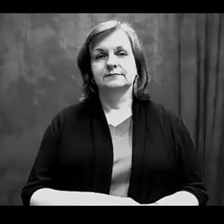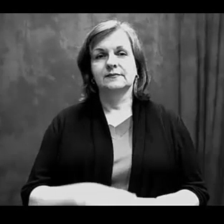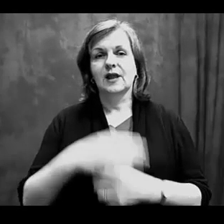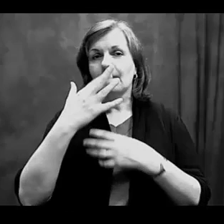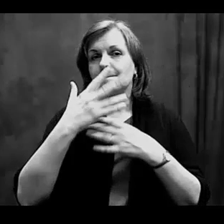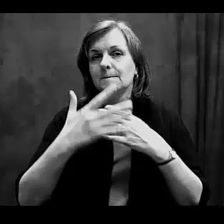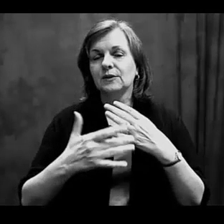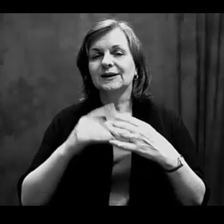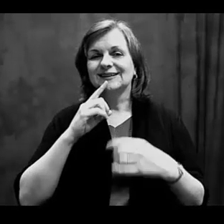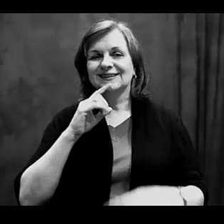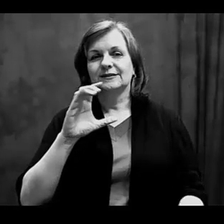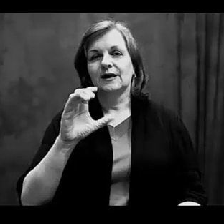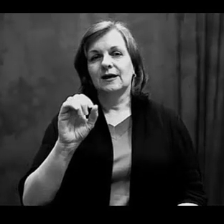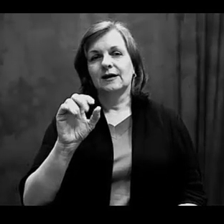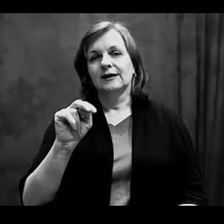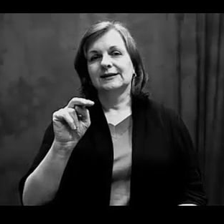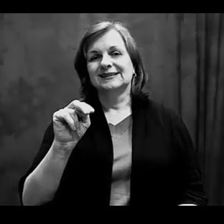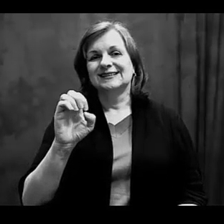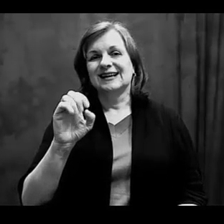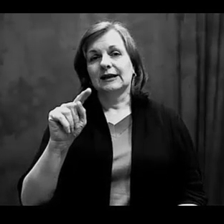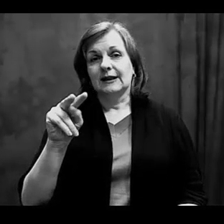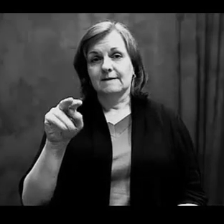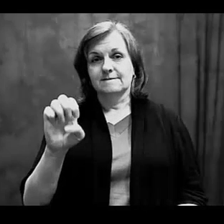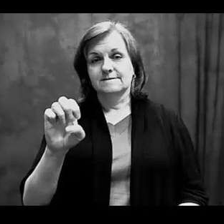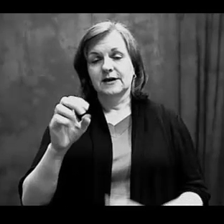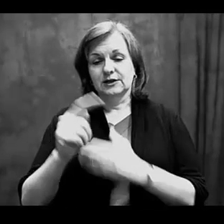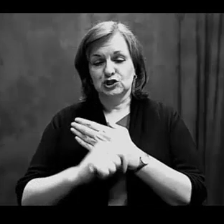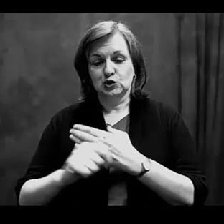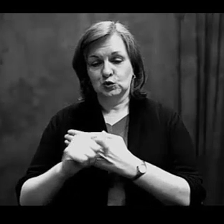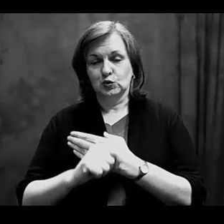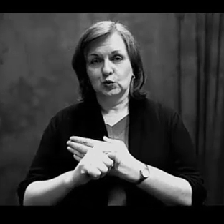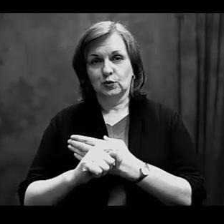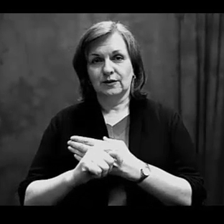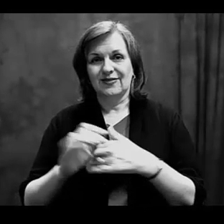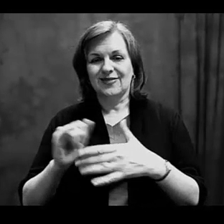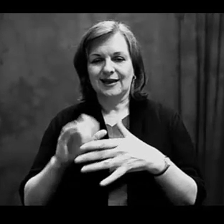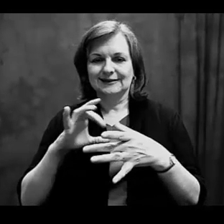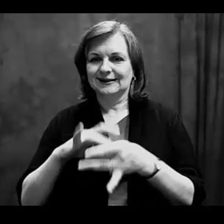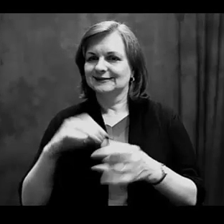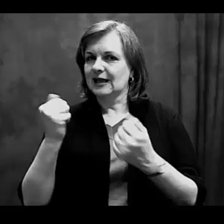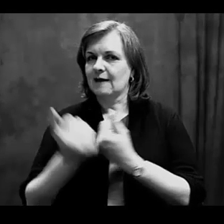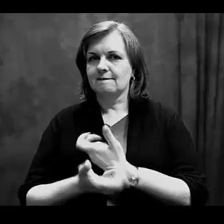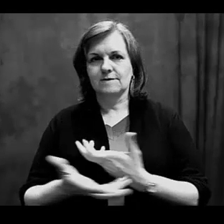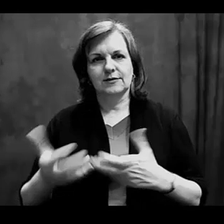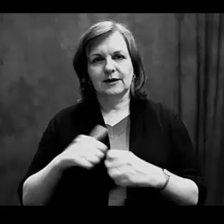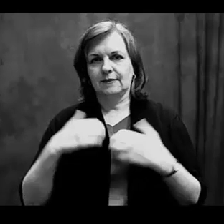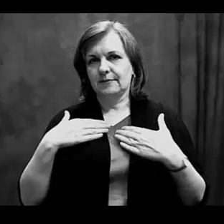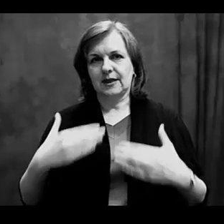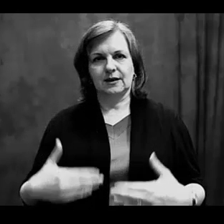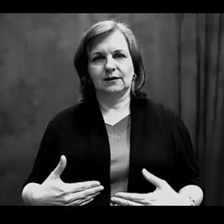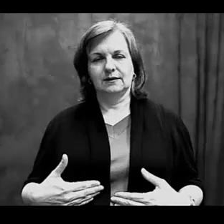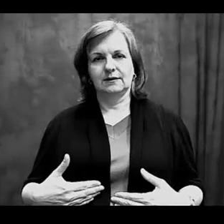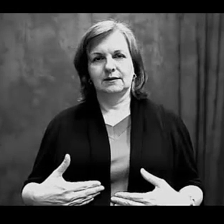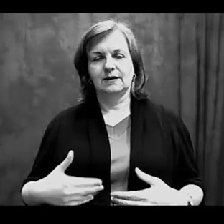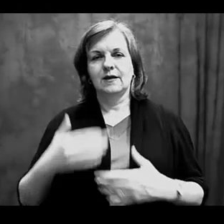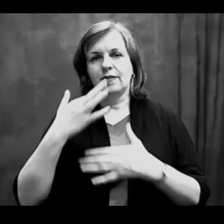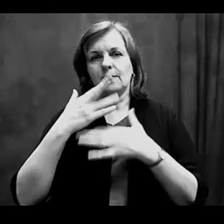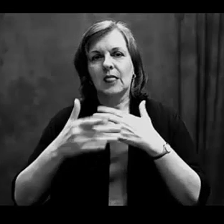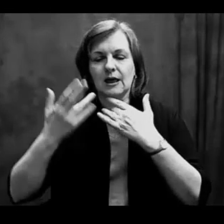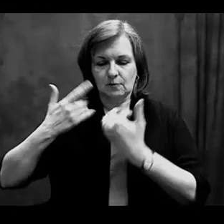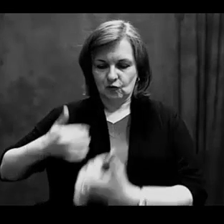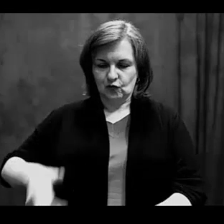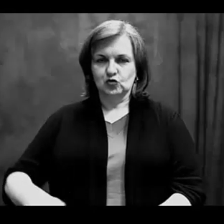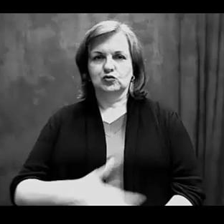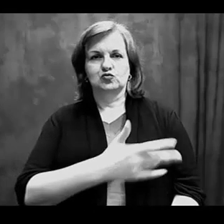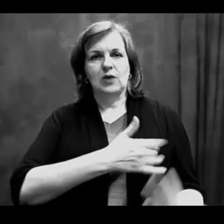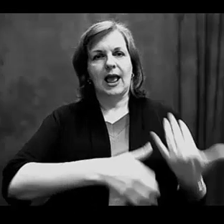start with blood. We have talked before that blood is connective tissue. It's connecting everything in your body. We